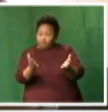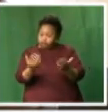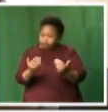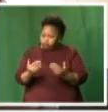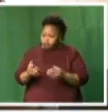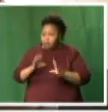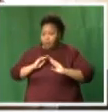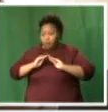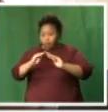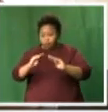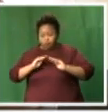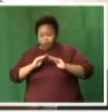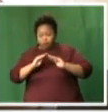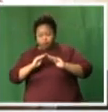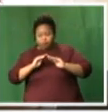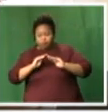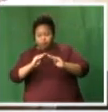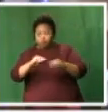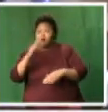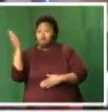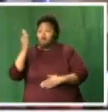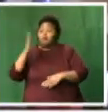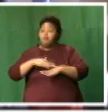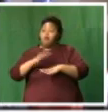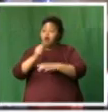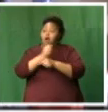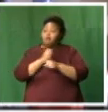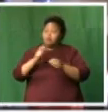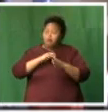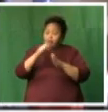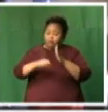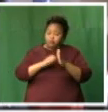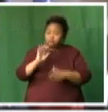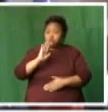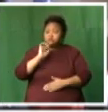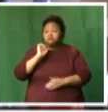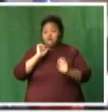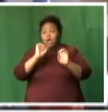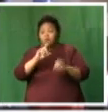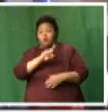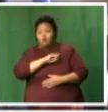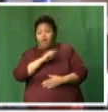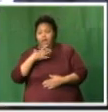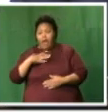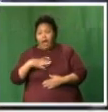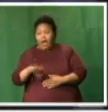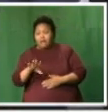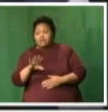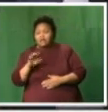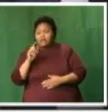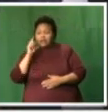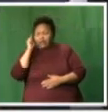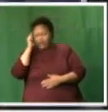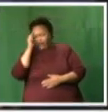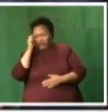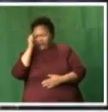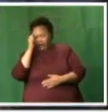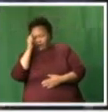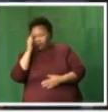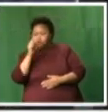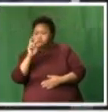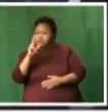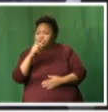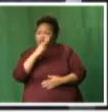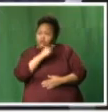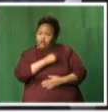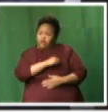kwesiphambano lesibovu ikakhulu kulamalanga lapho labanye sebane kungabada labanye bayacabanga ukuthi ngabe vele sisekhona isiphambano lesibovu center imisebenzi